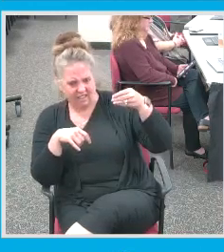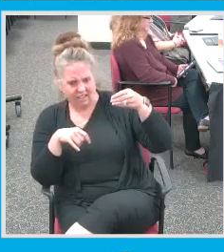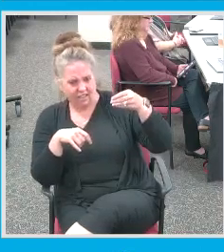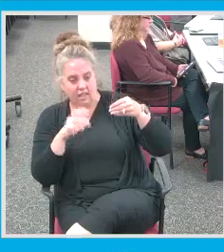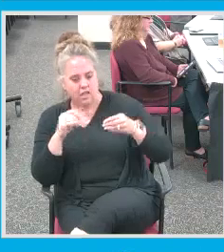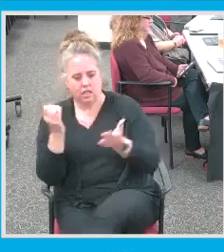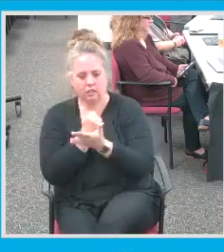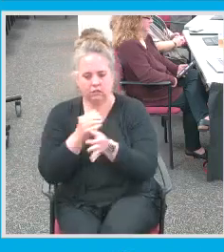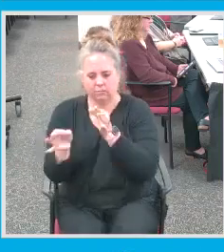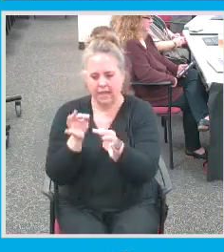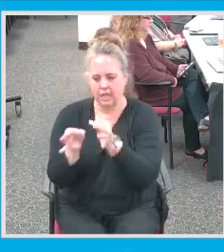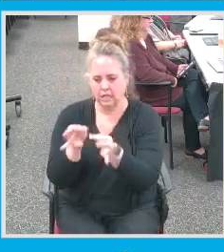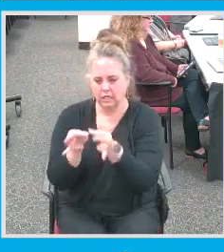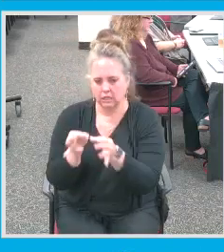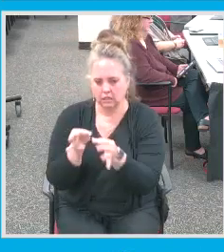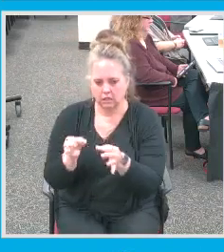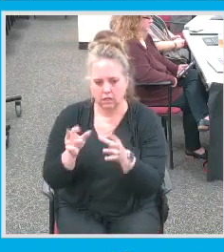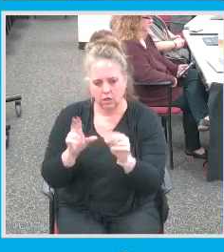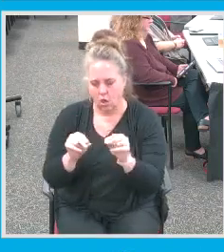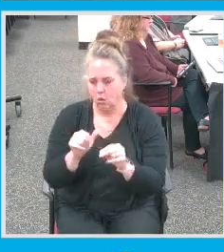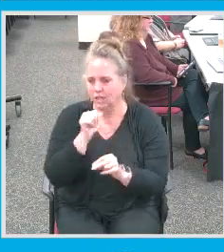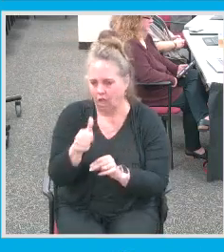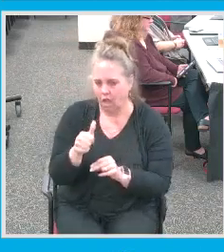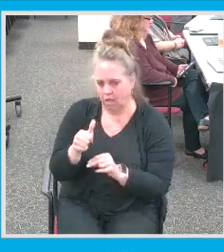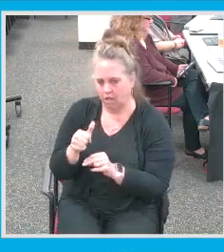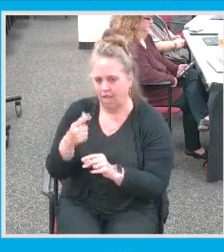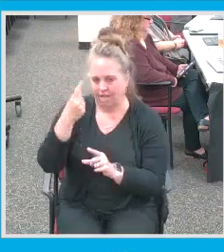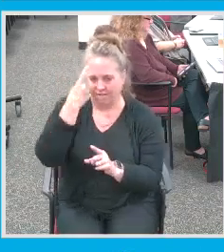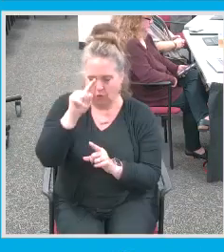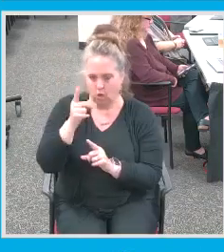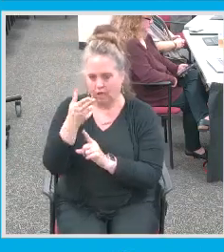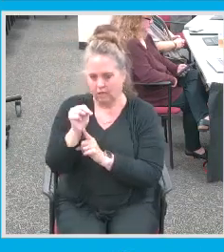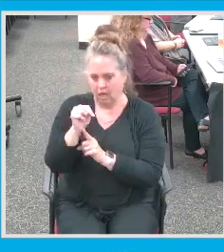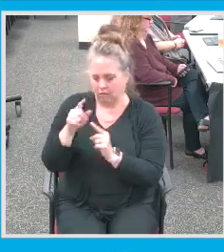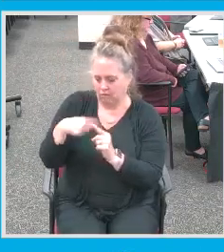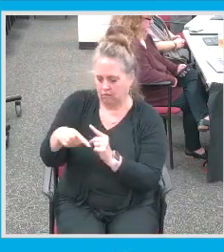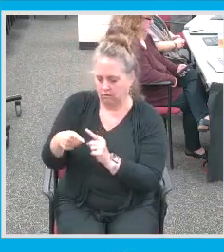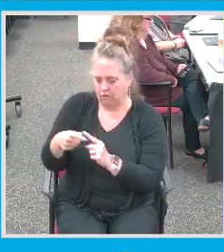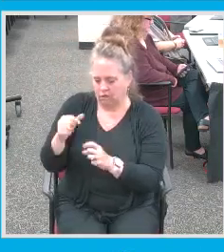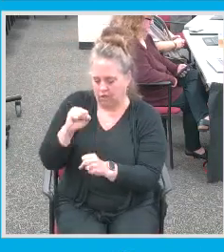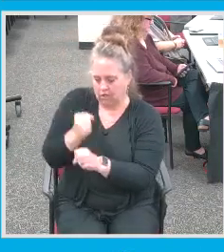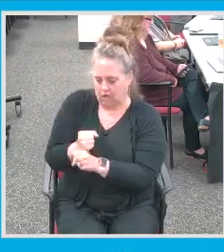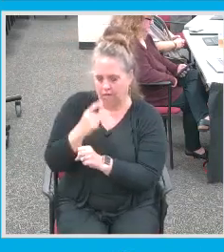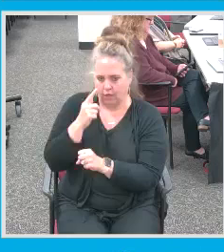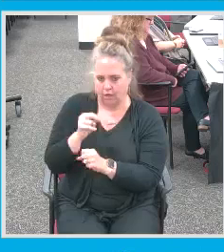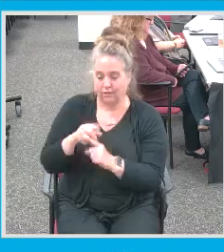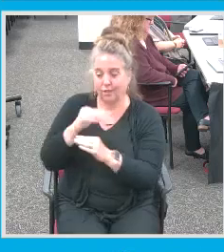can say, no, actually that's a cable lock for a firearm. And here's why you need one in your household.